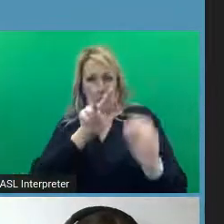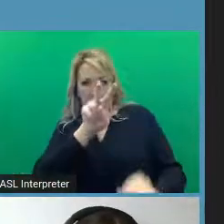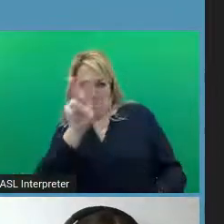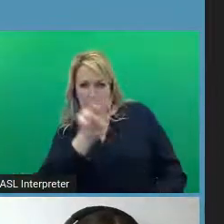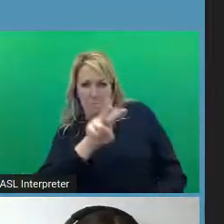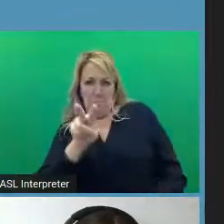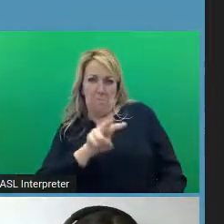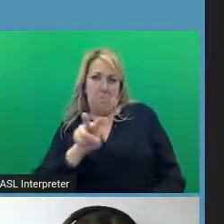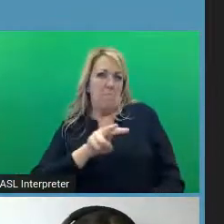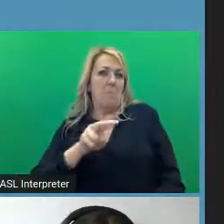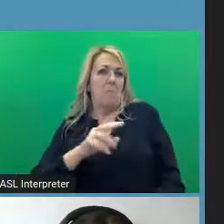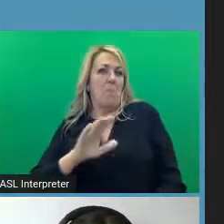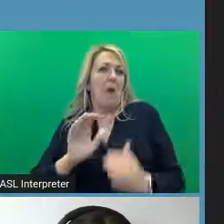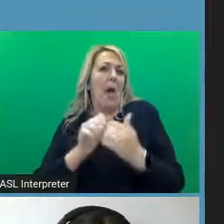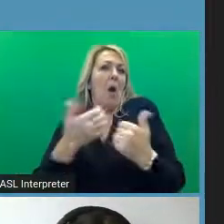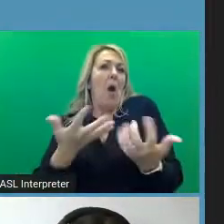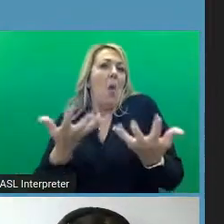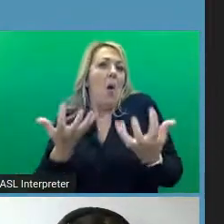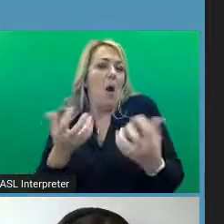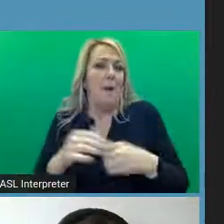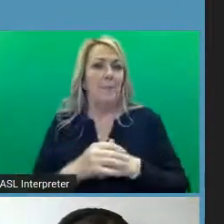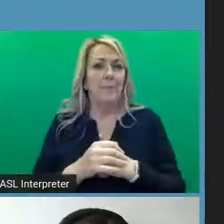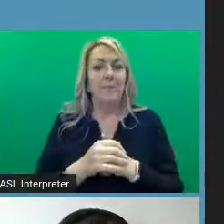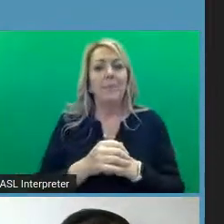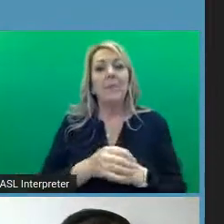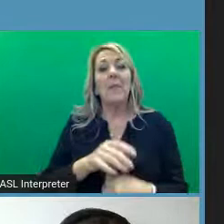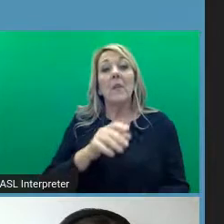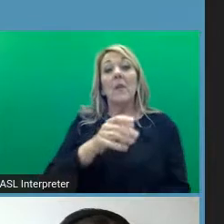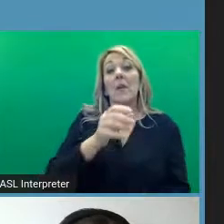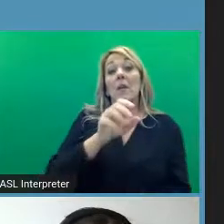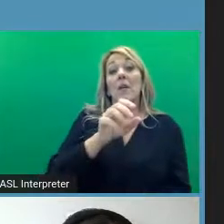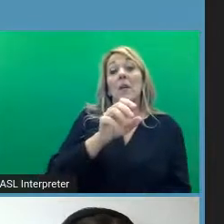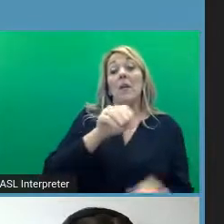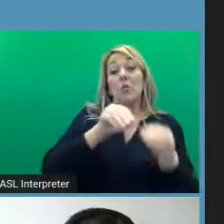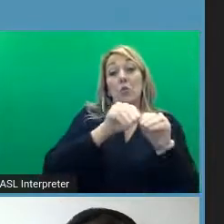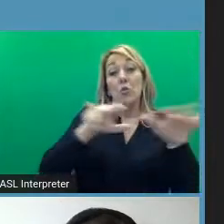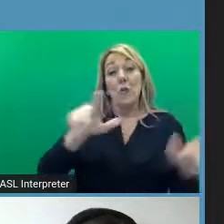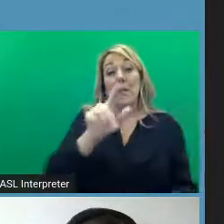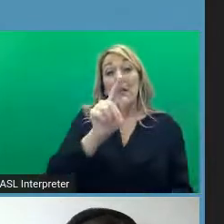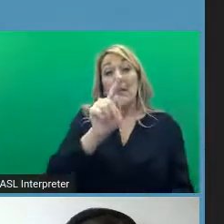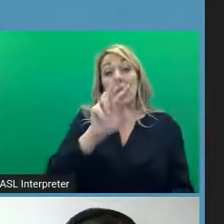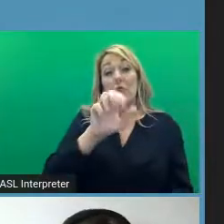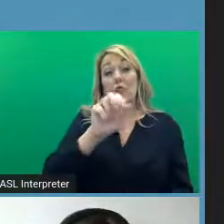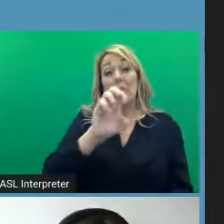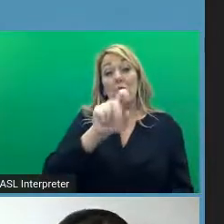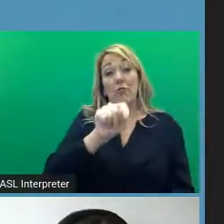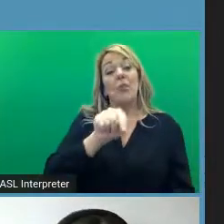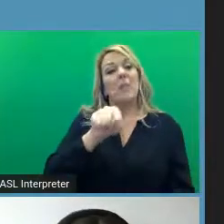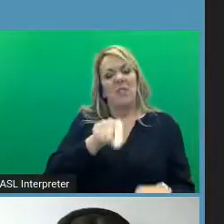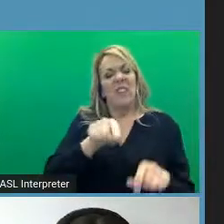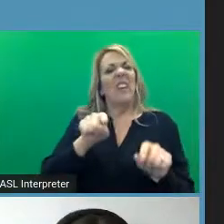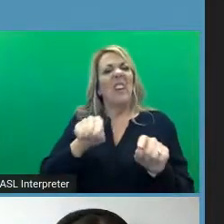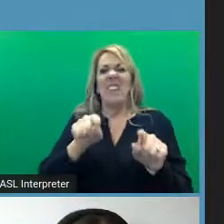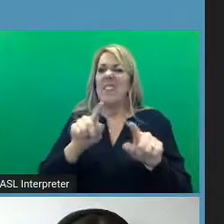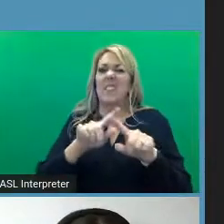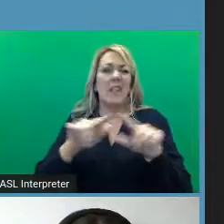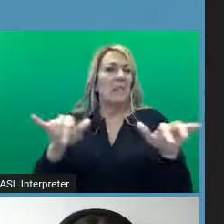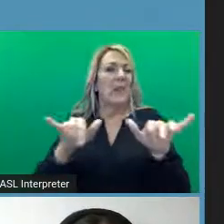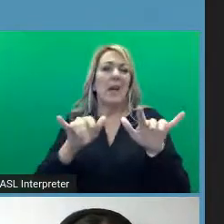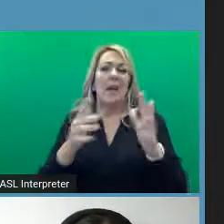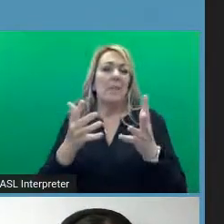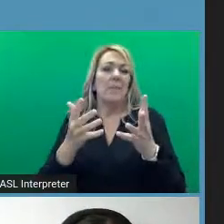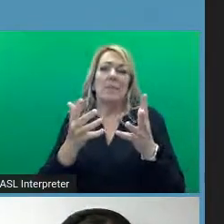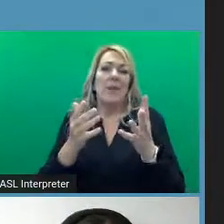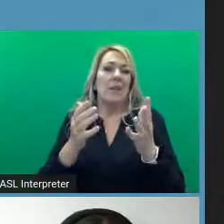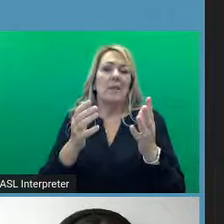rate. Streaming transcript can usually be provided by services that provide captions. Just do the research,